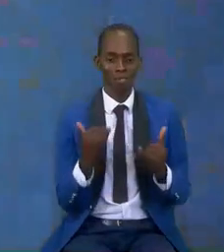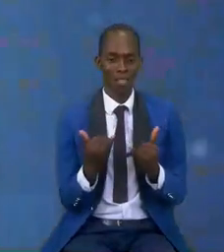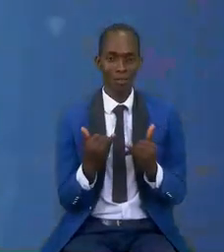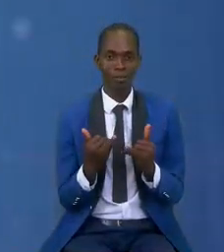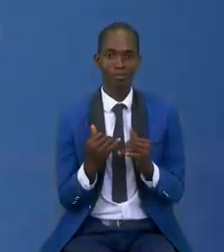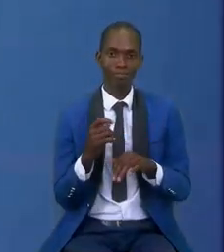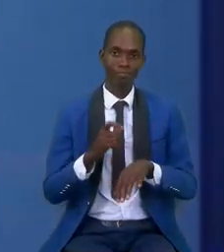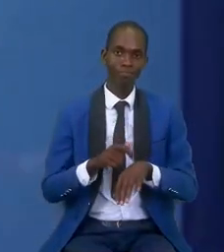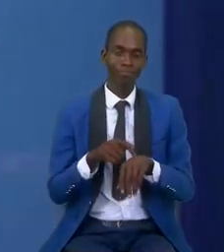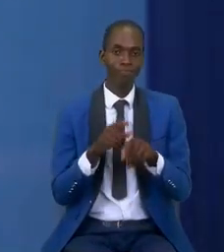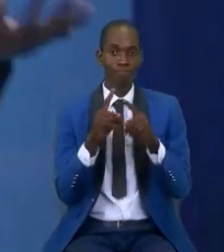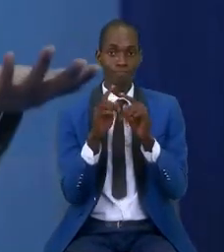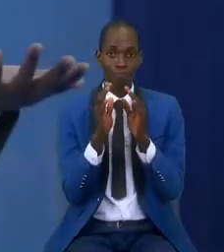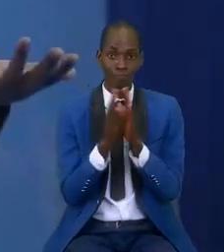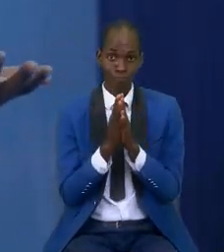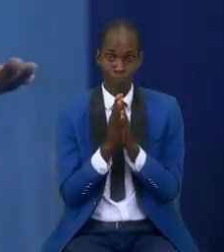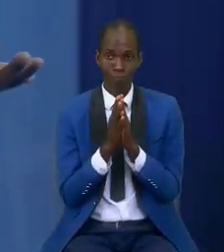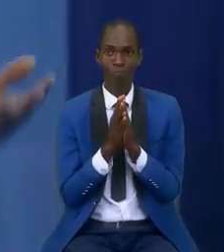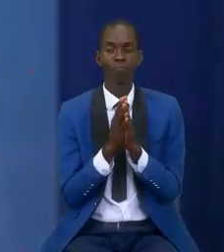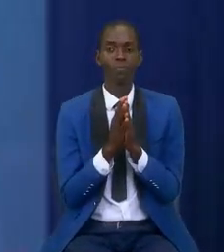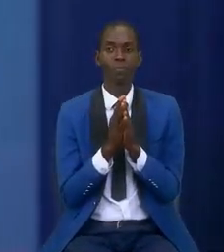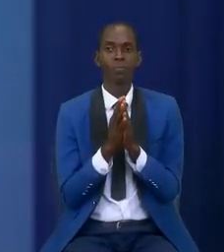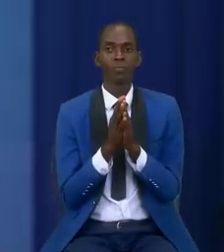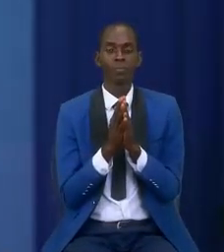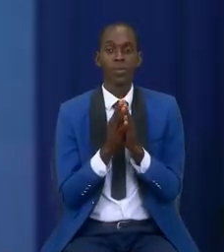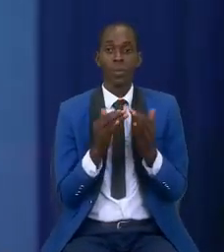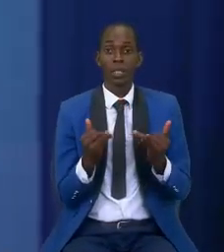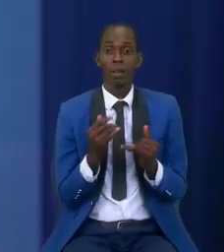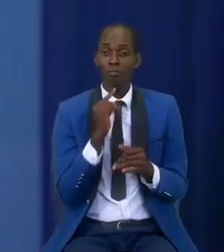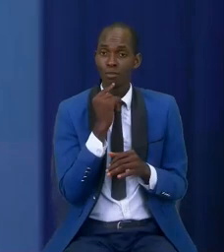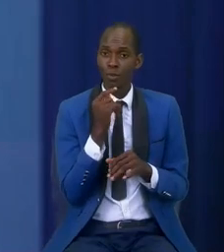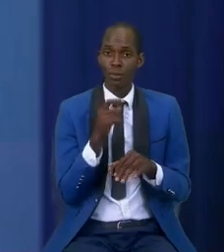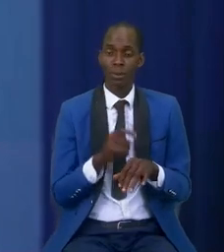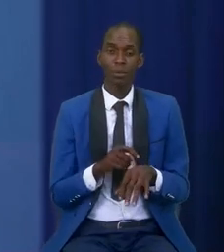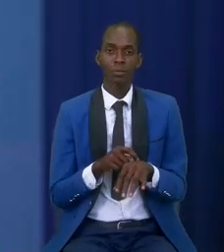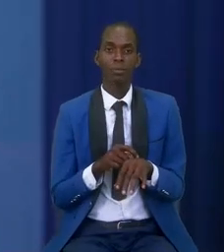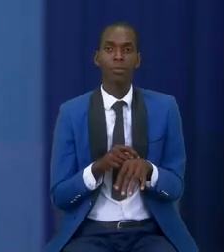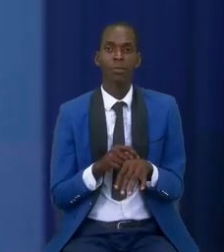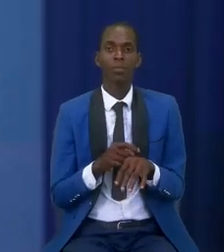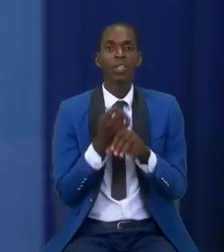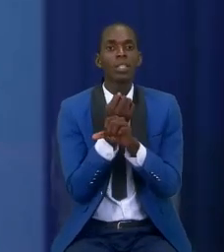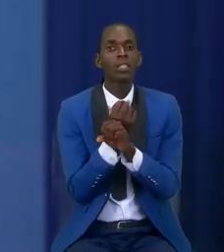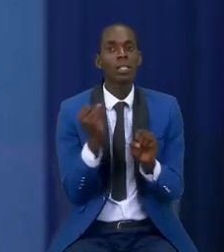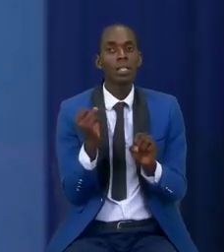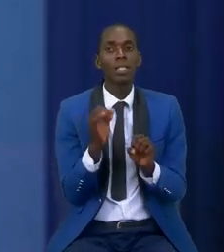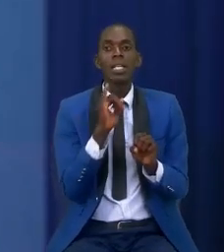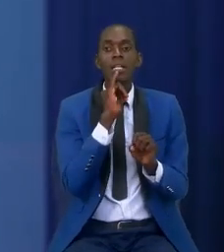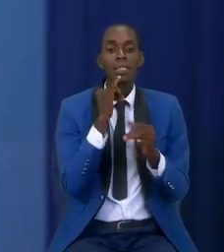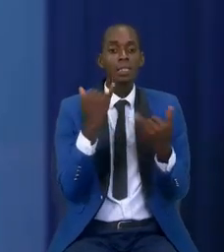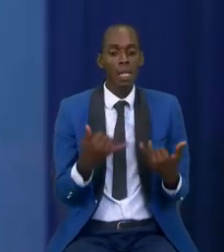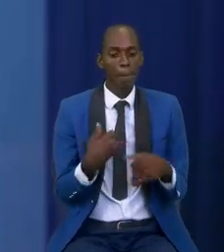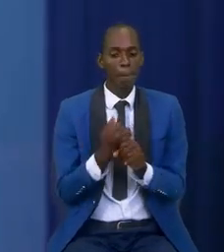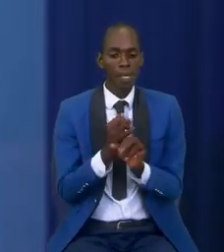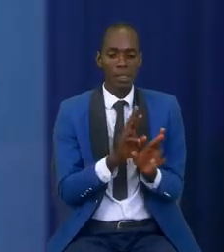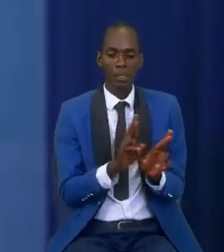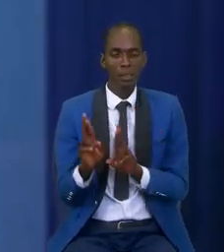eyes closed salvation is not available for everyone that means he'll forgive you let